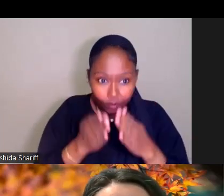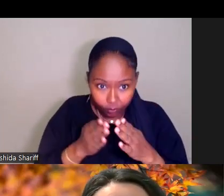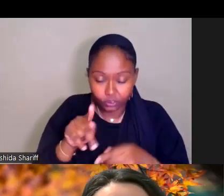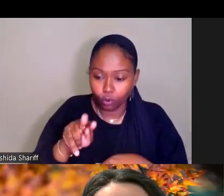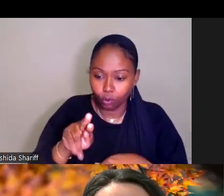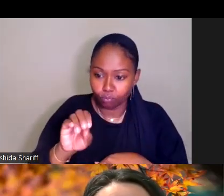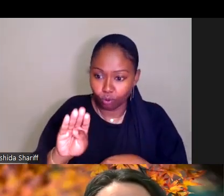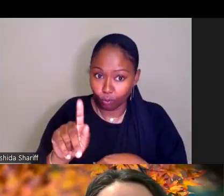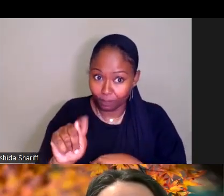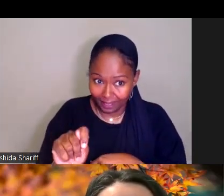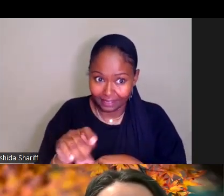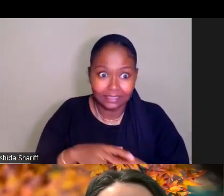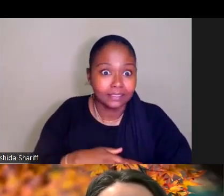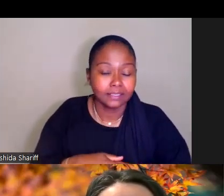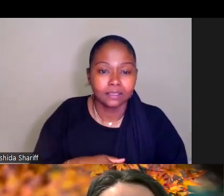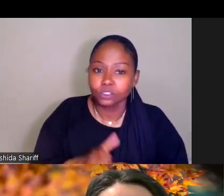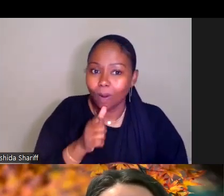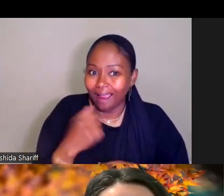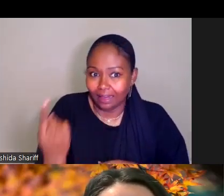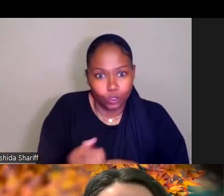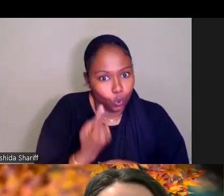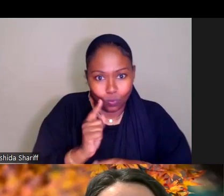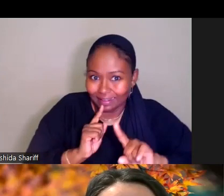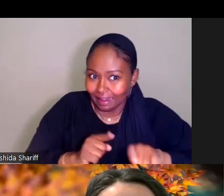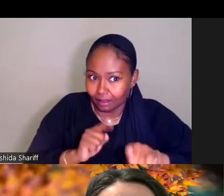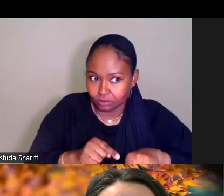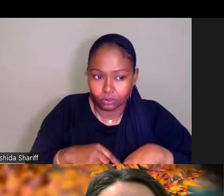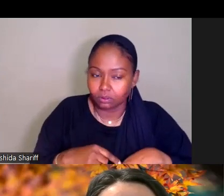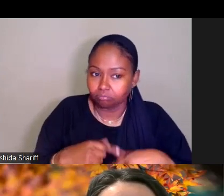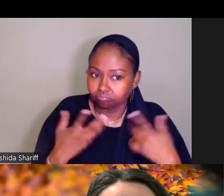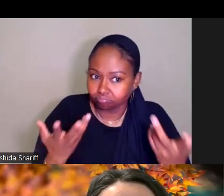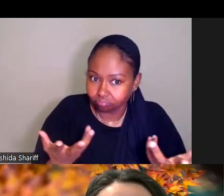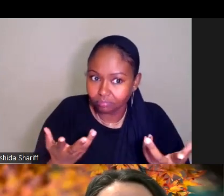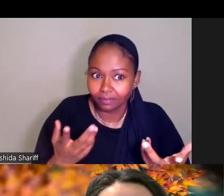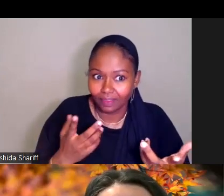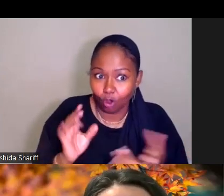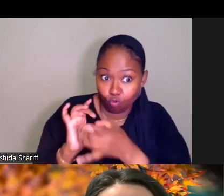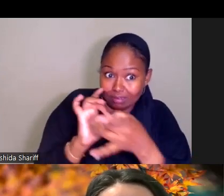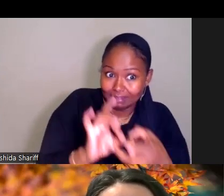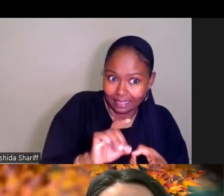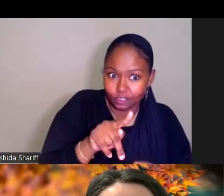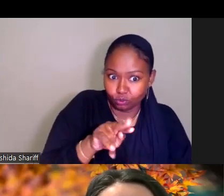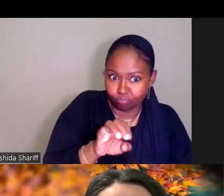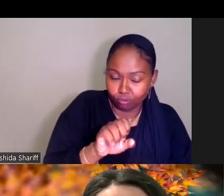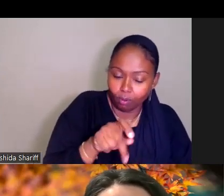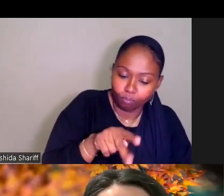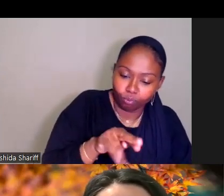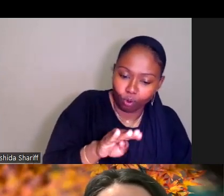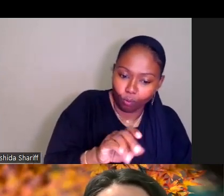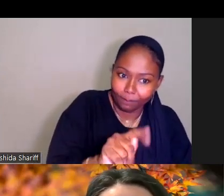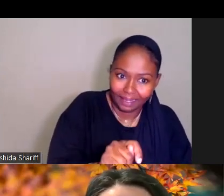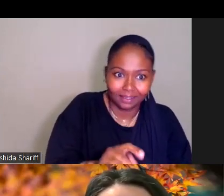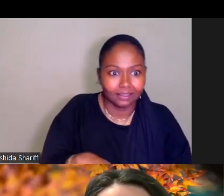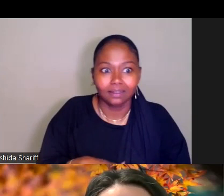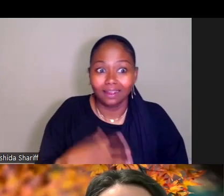So today I only can answer questions related to probate conservatorship. It's not within the scope of my